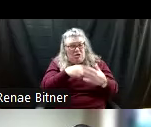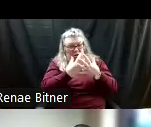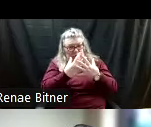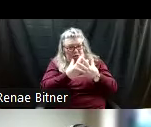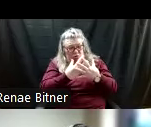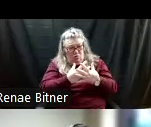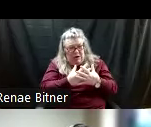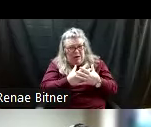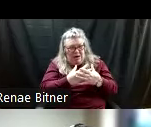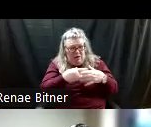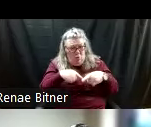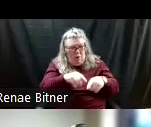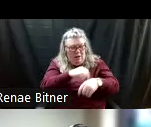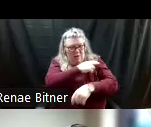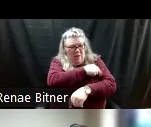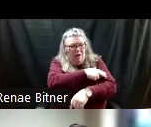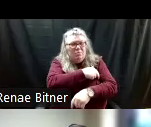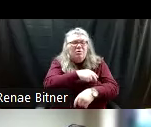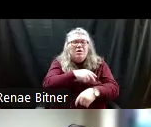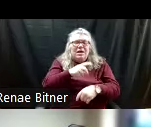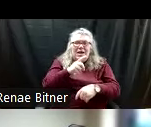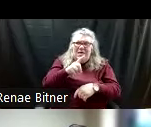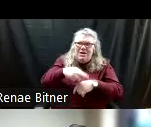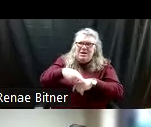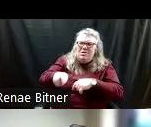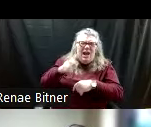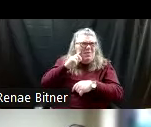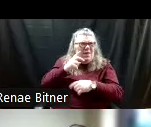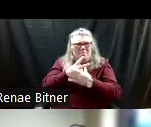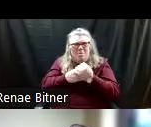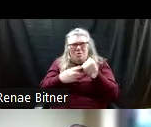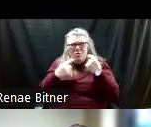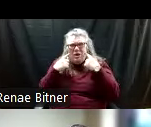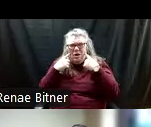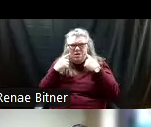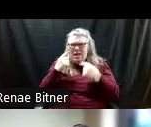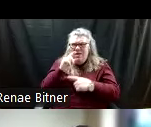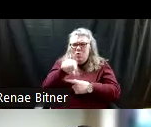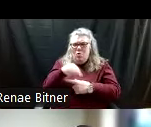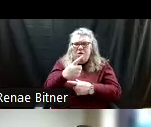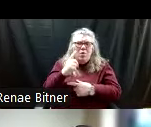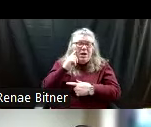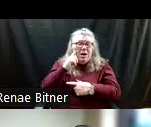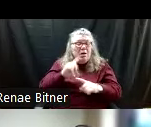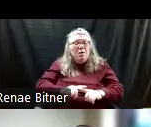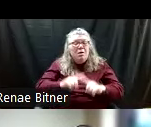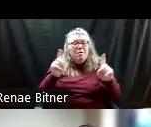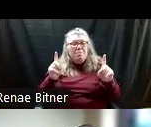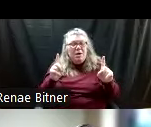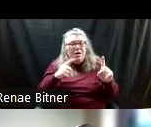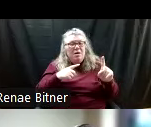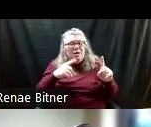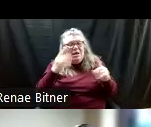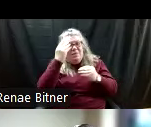loss. And she did refer. I don't believe it was both ears. I believe it was just one. However, we were